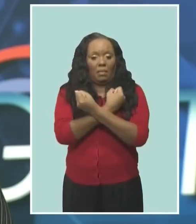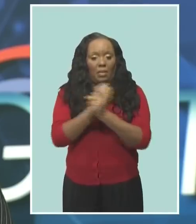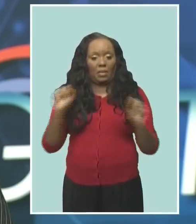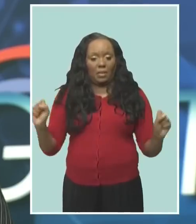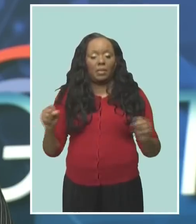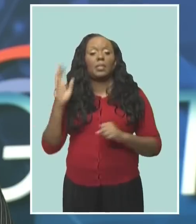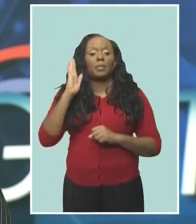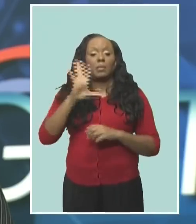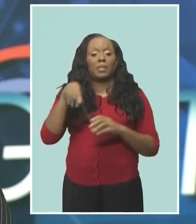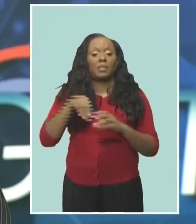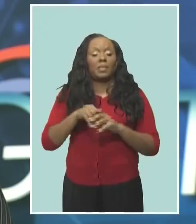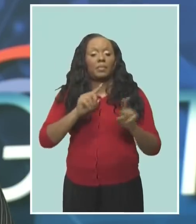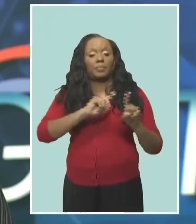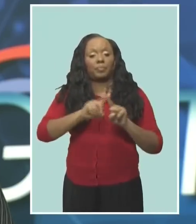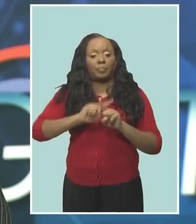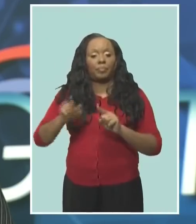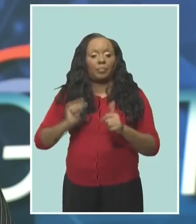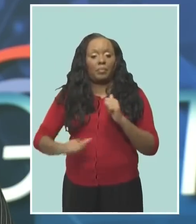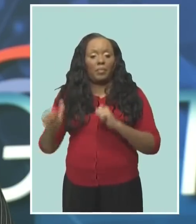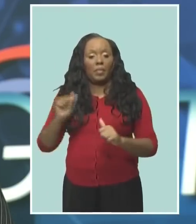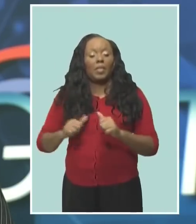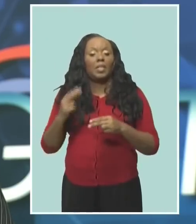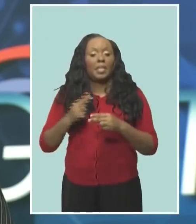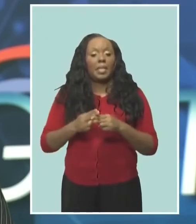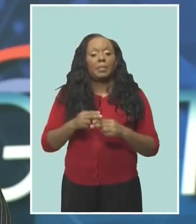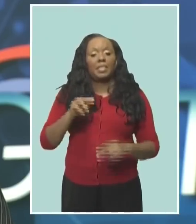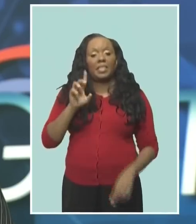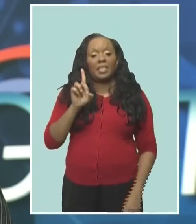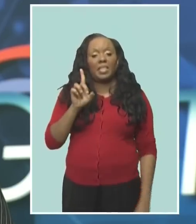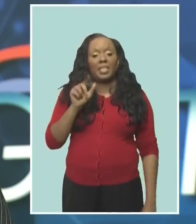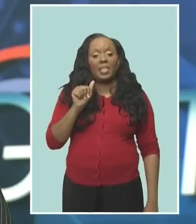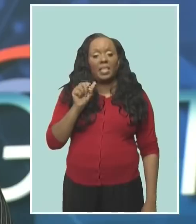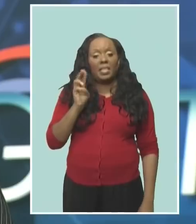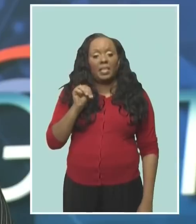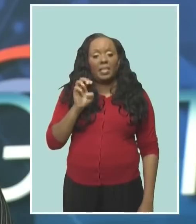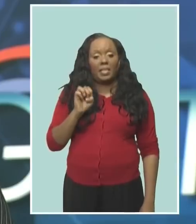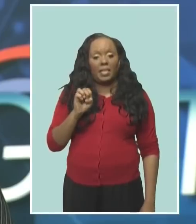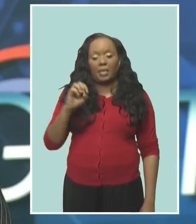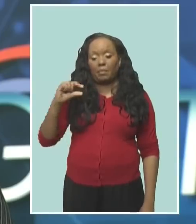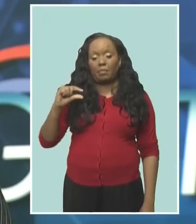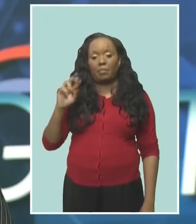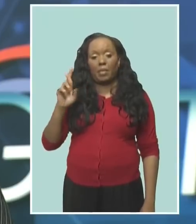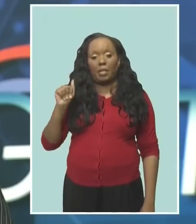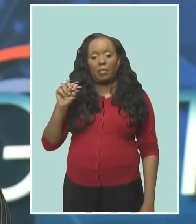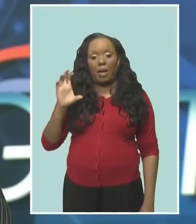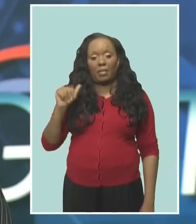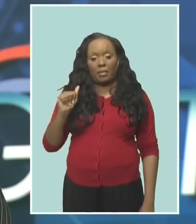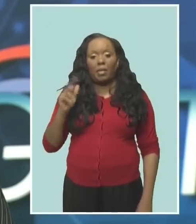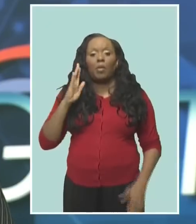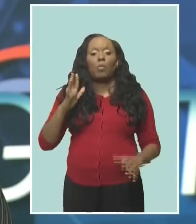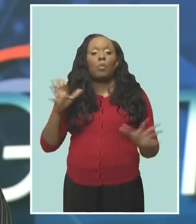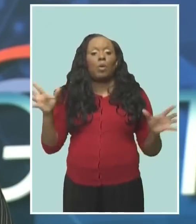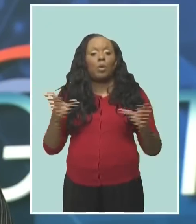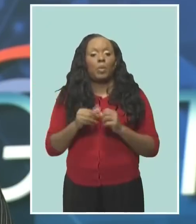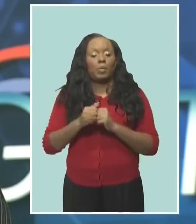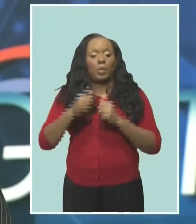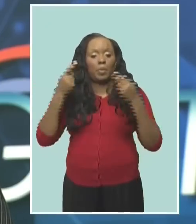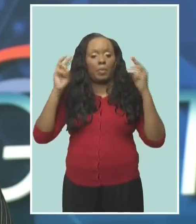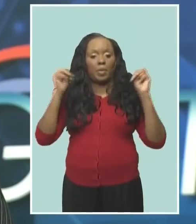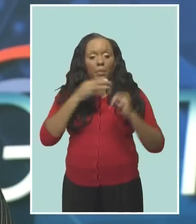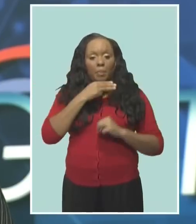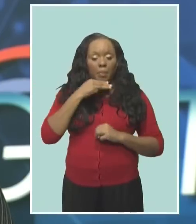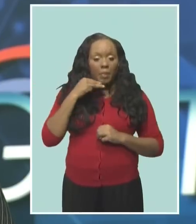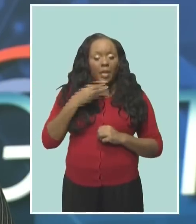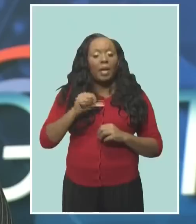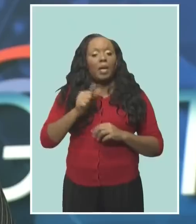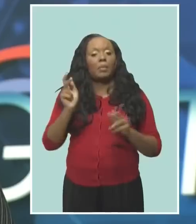related activities. Dame Gracia will also meet with Prime Minister Mia Amor-Motley and other government officials during her 6-day